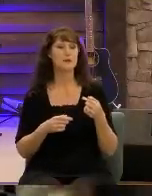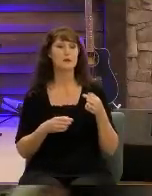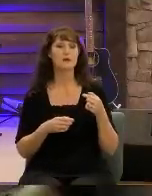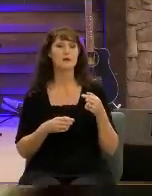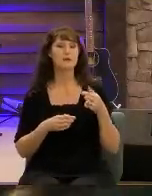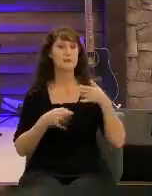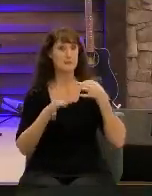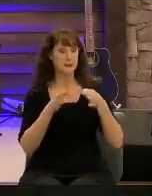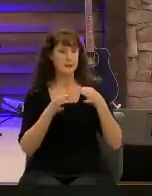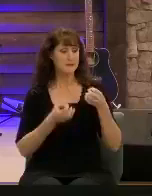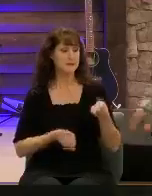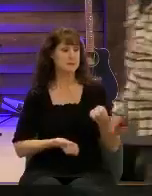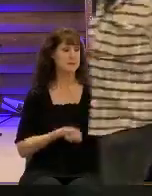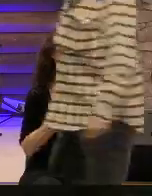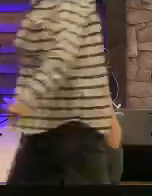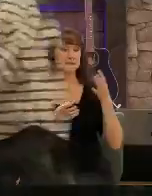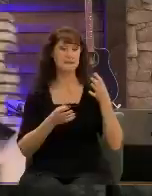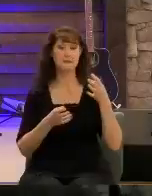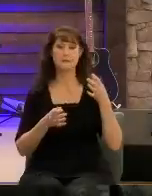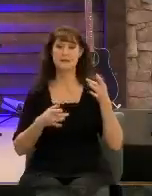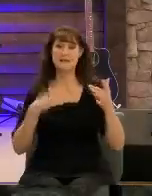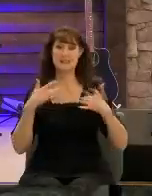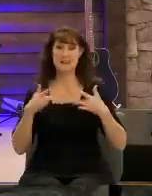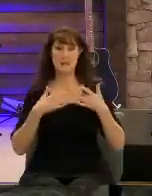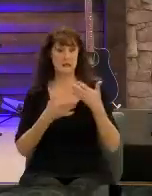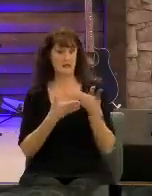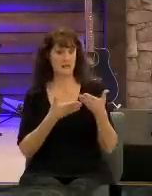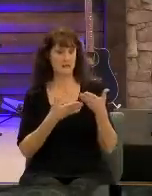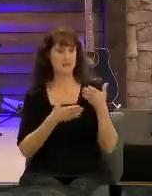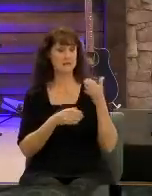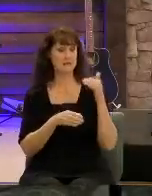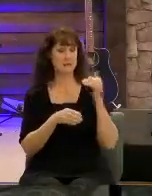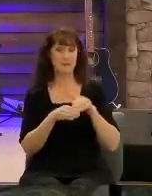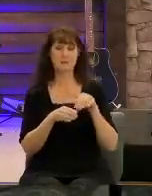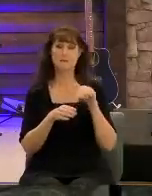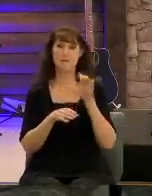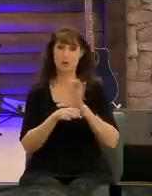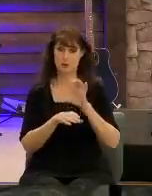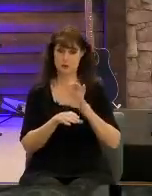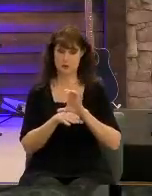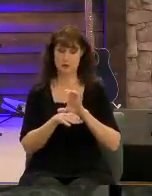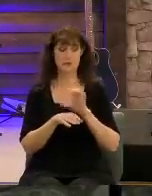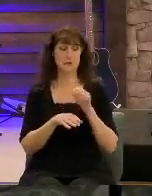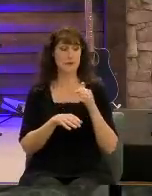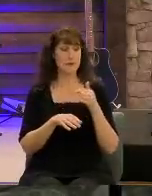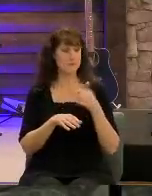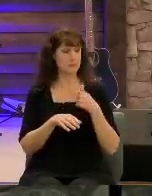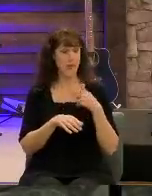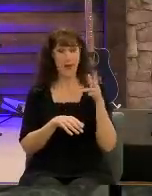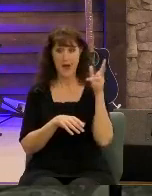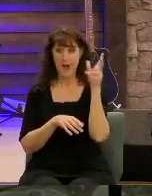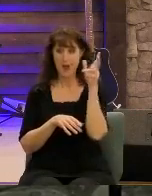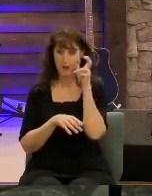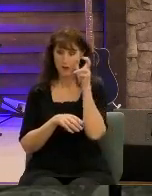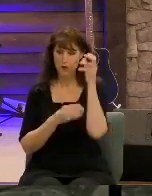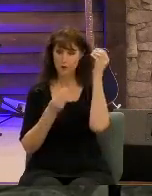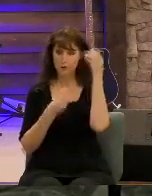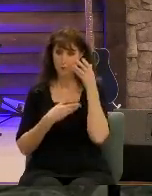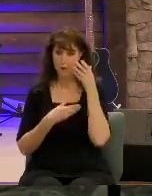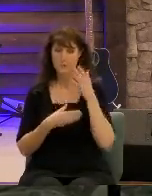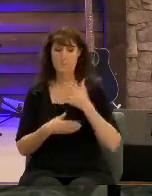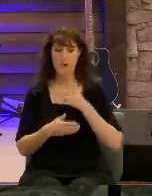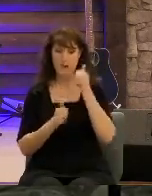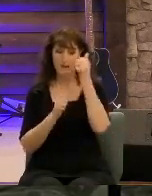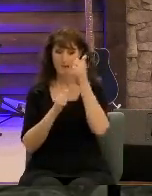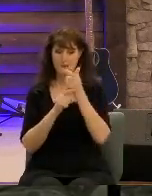Foursquare Missions. Thank you, Burl. And I got word this week that I'm really excited about. My brother-in-law is from